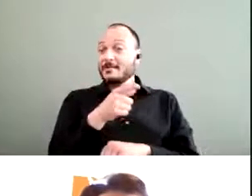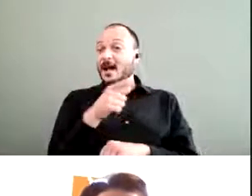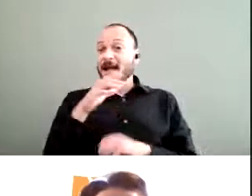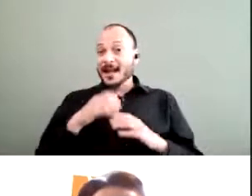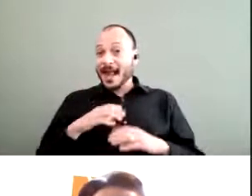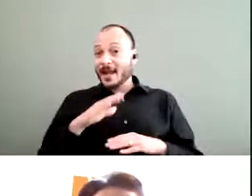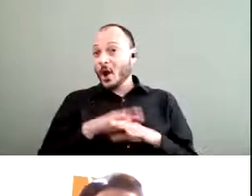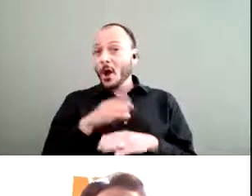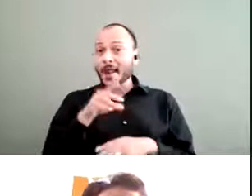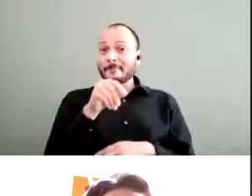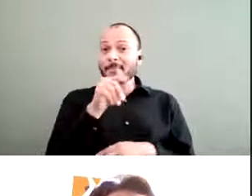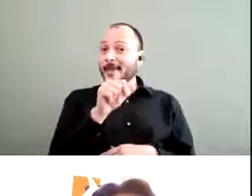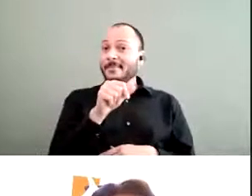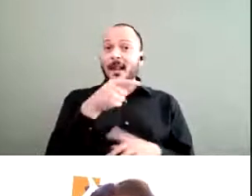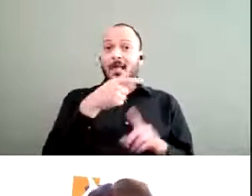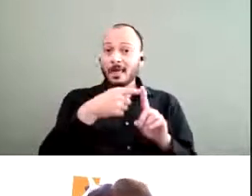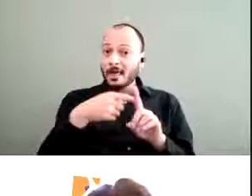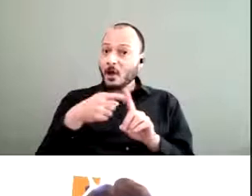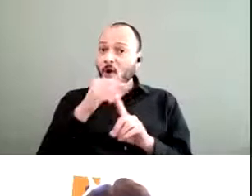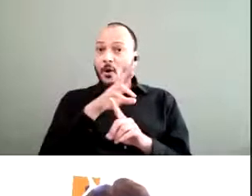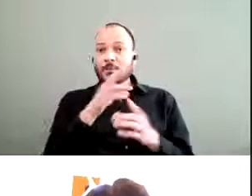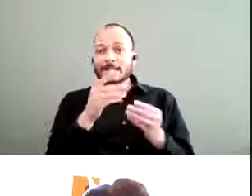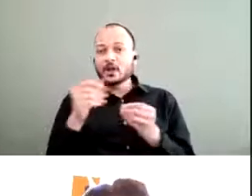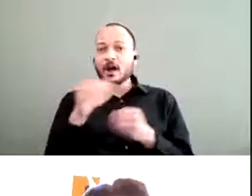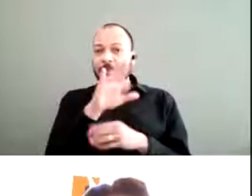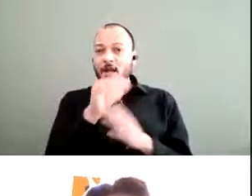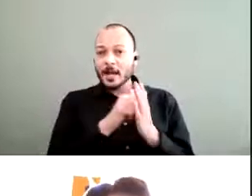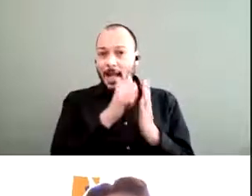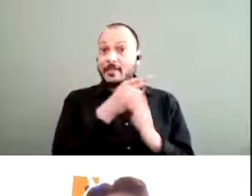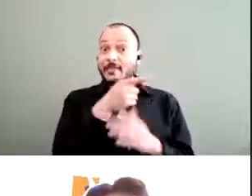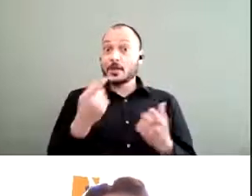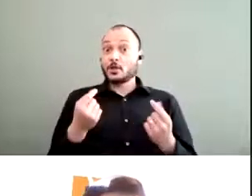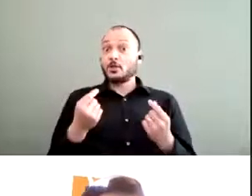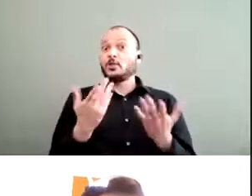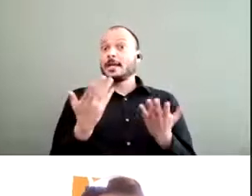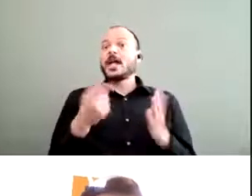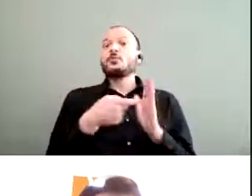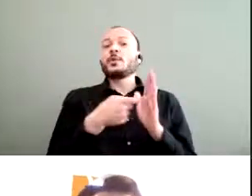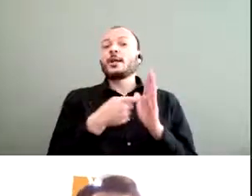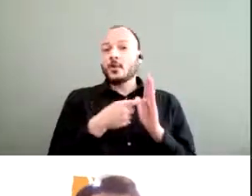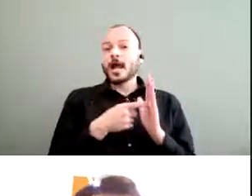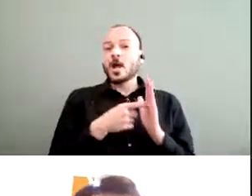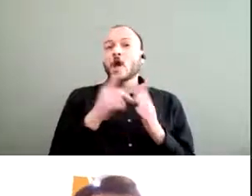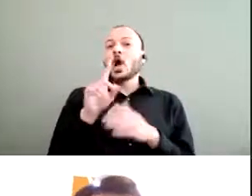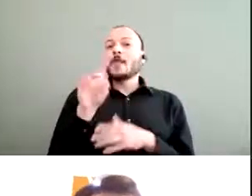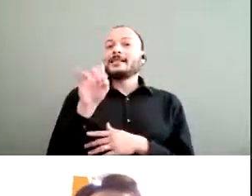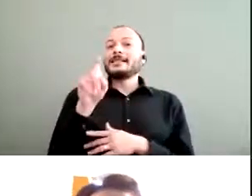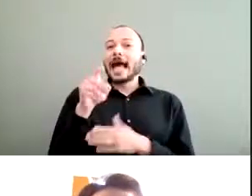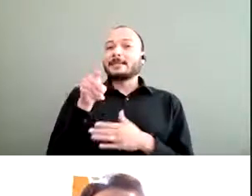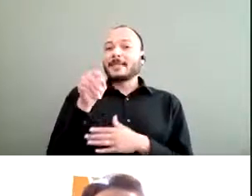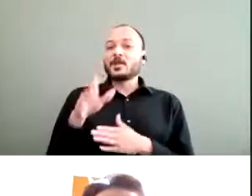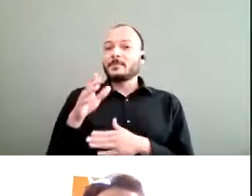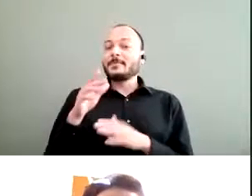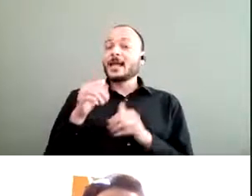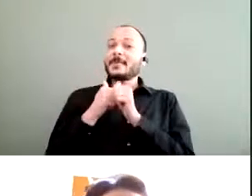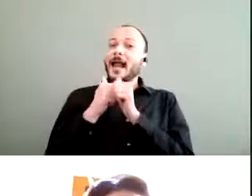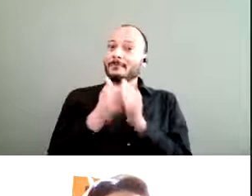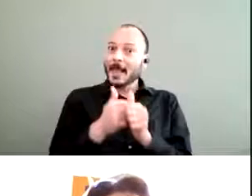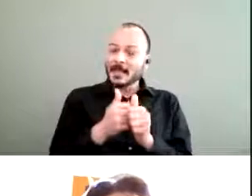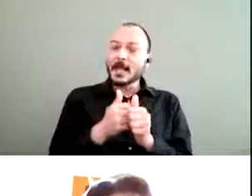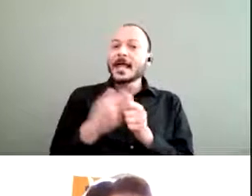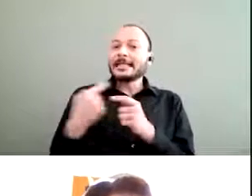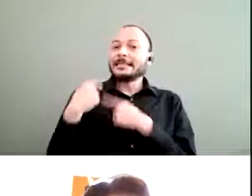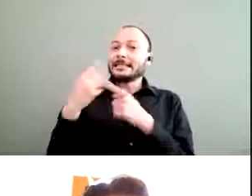their account, they require the taxpayer to be in compliance for the past 6 years, meaning they've filed the